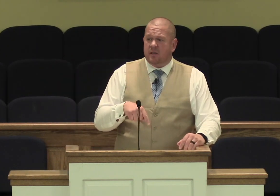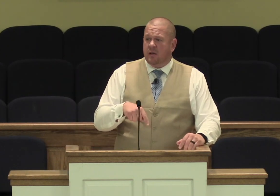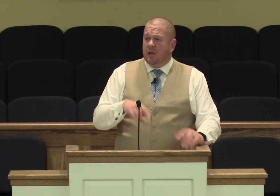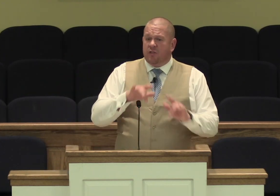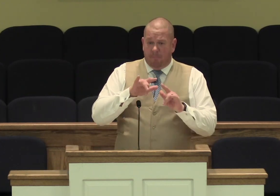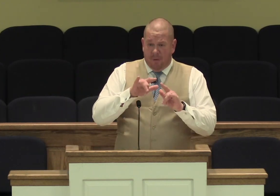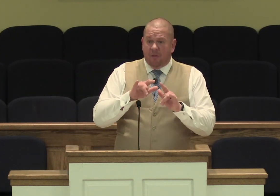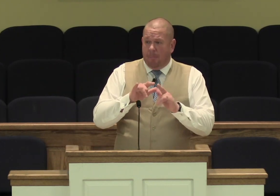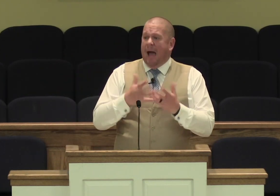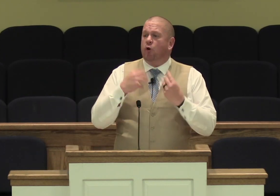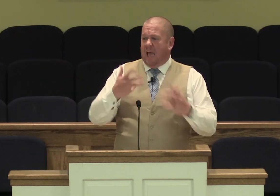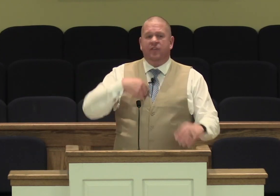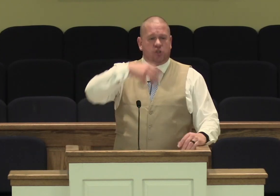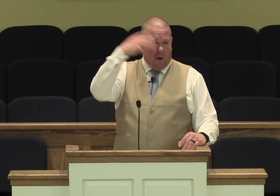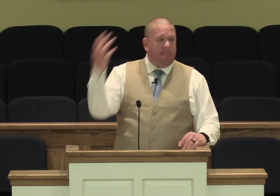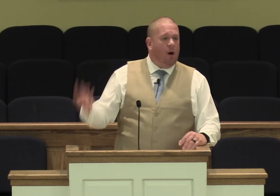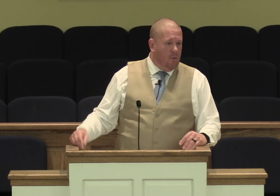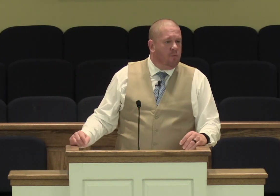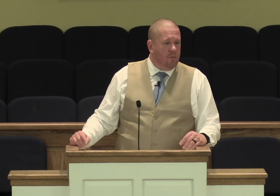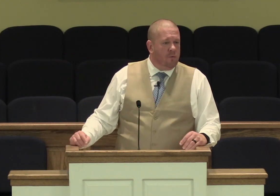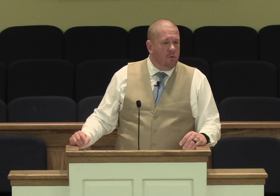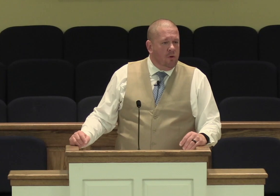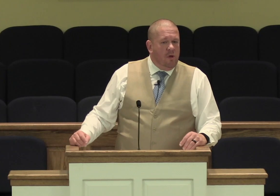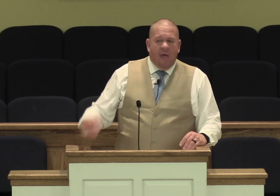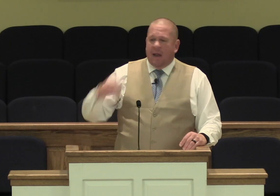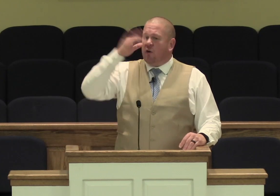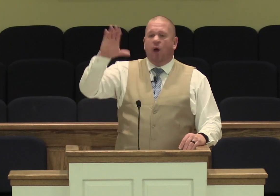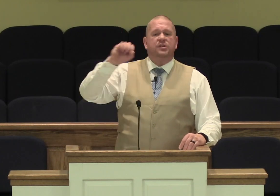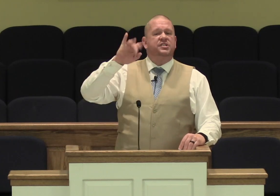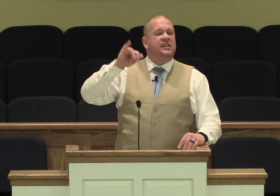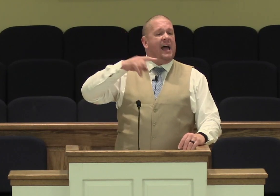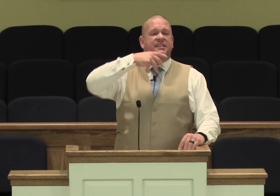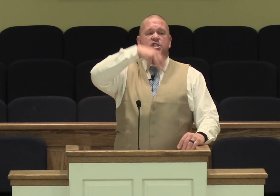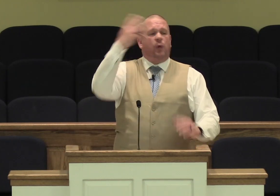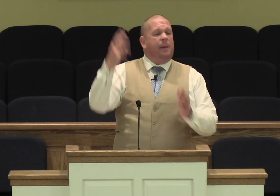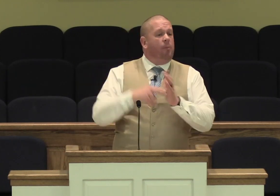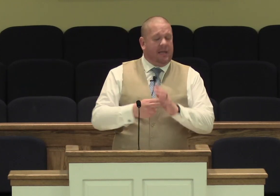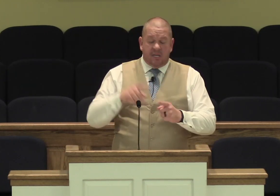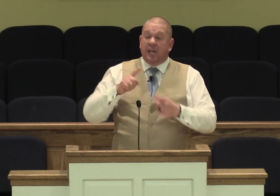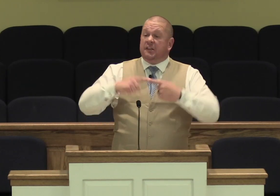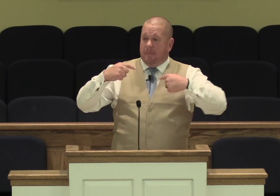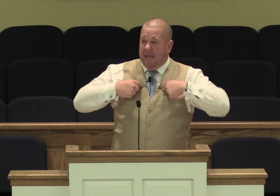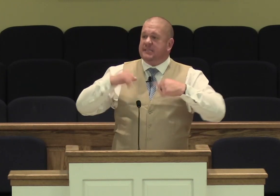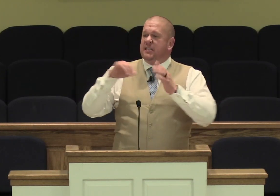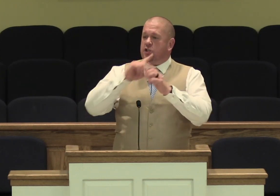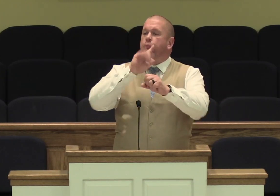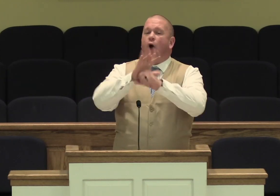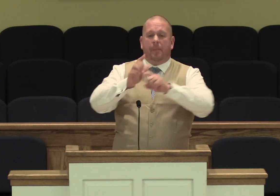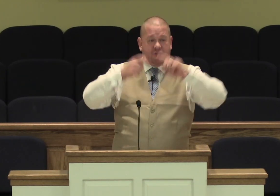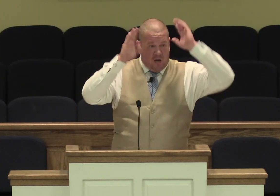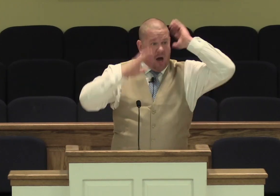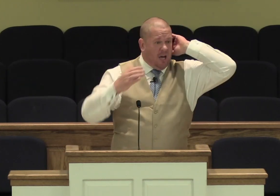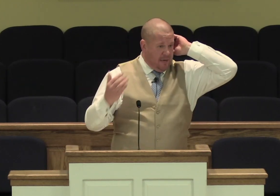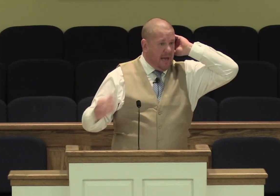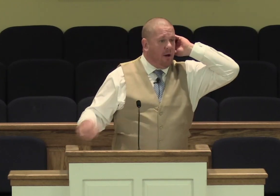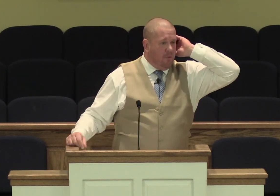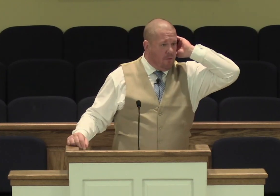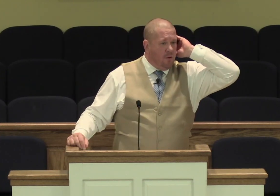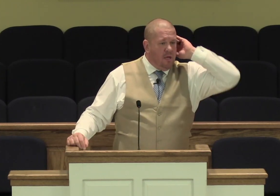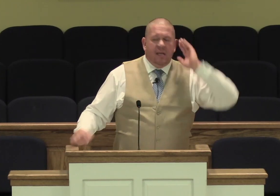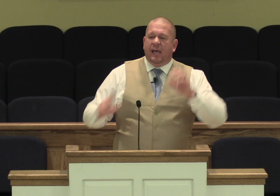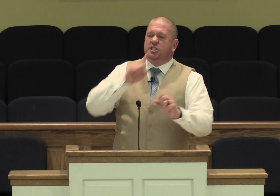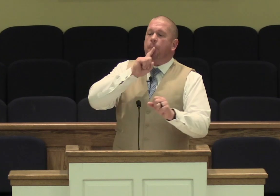this? The Bible gave us the rainbow. And I don't care what society says the rainbow means. To me, it still is a promise from God. Help me